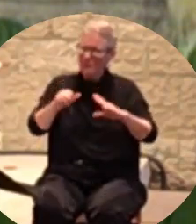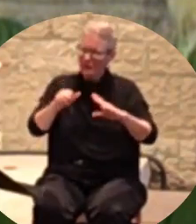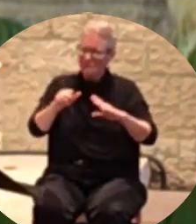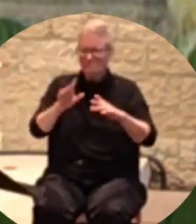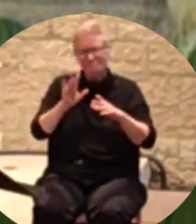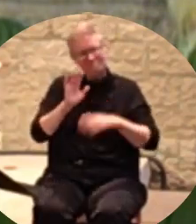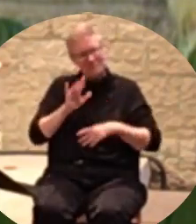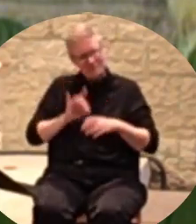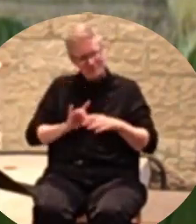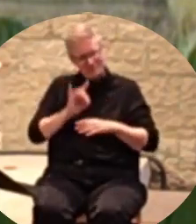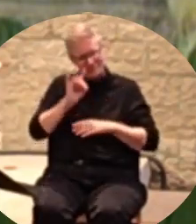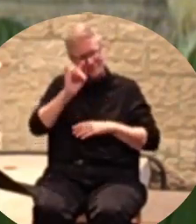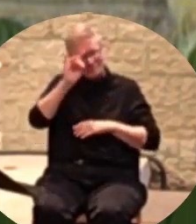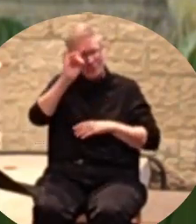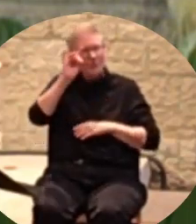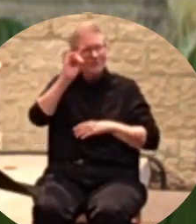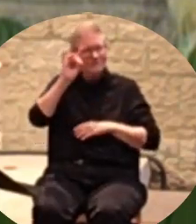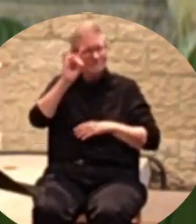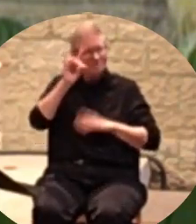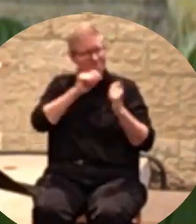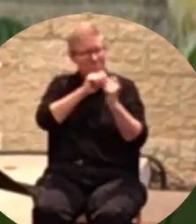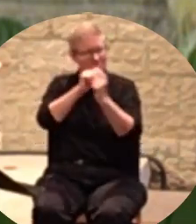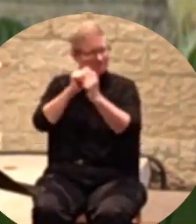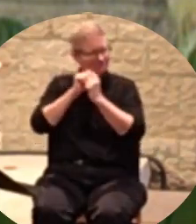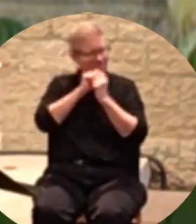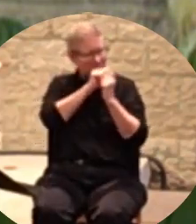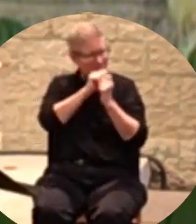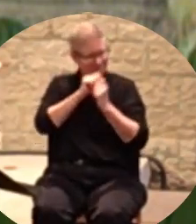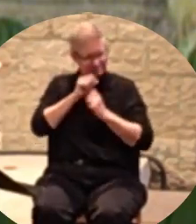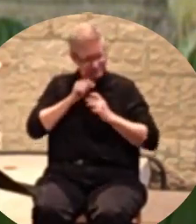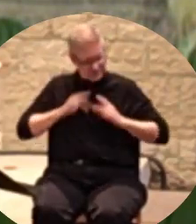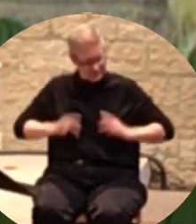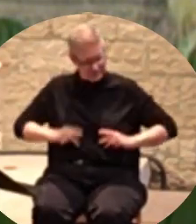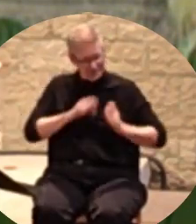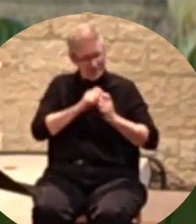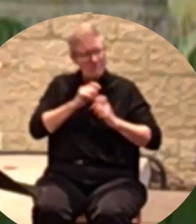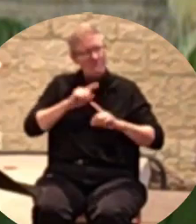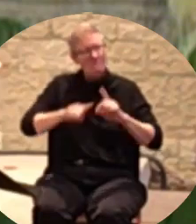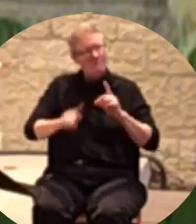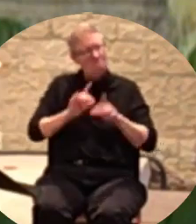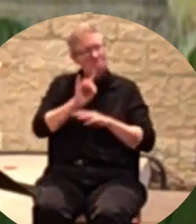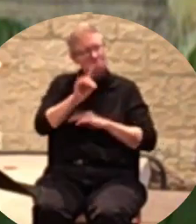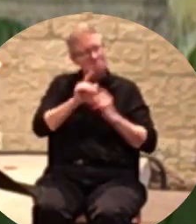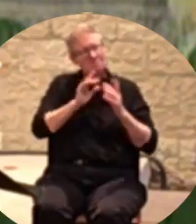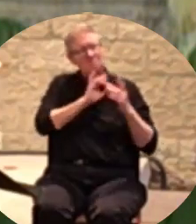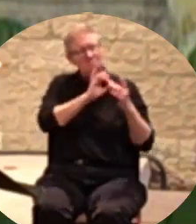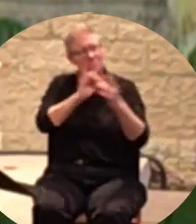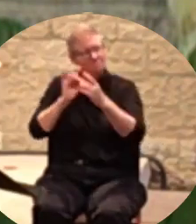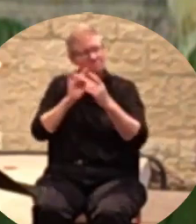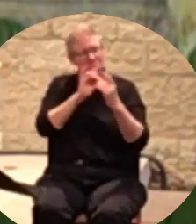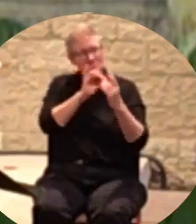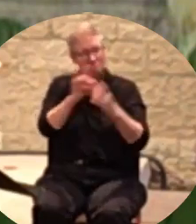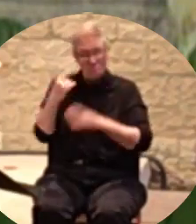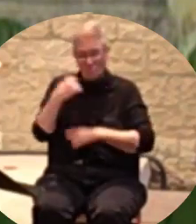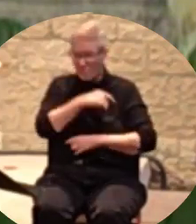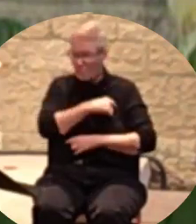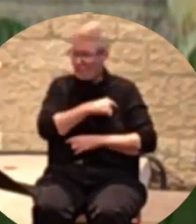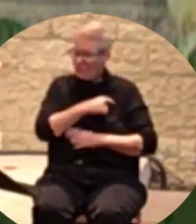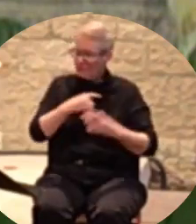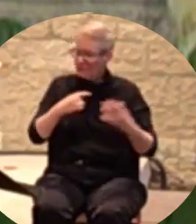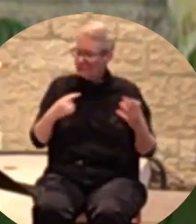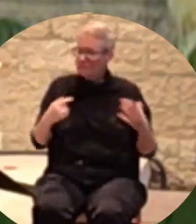presence, we affirm strength and faith, strength to stand for what is